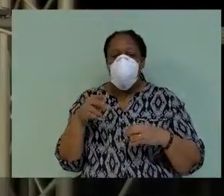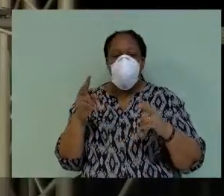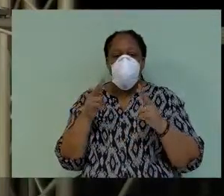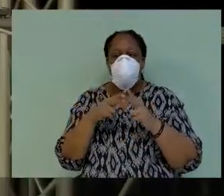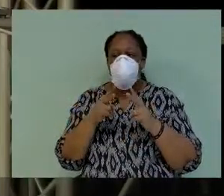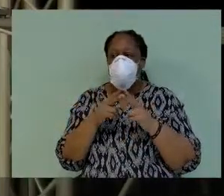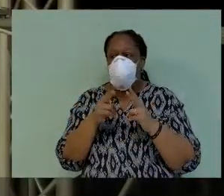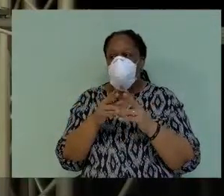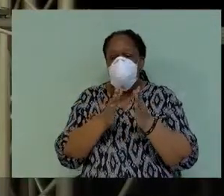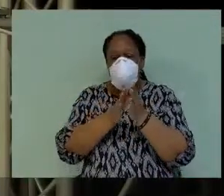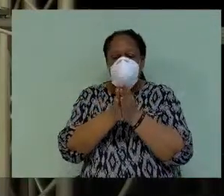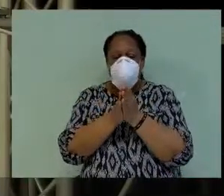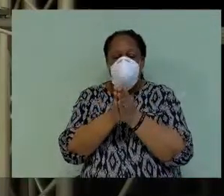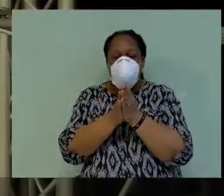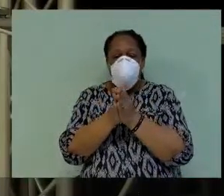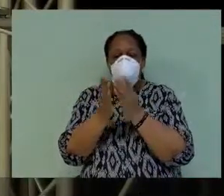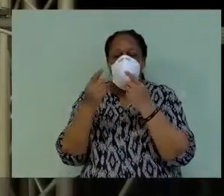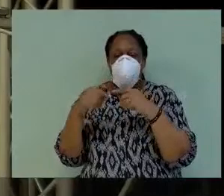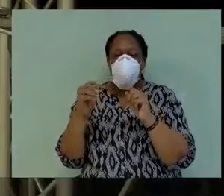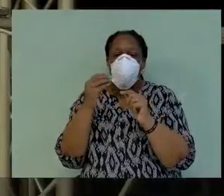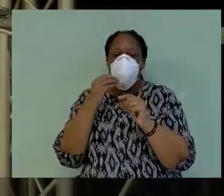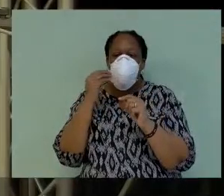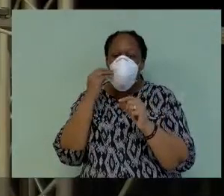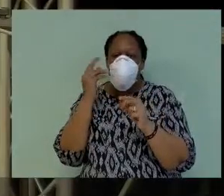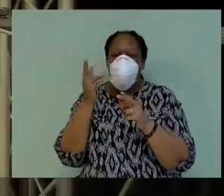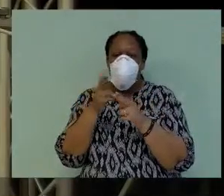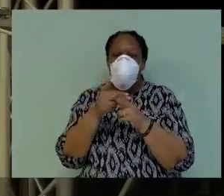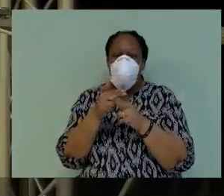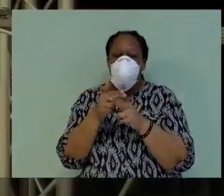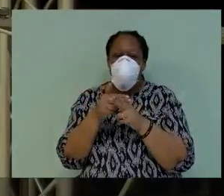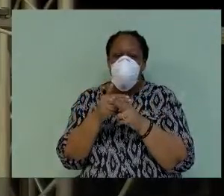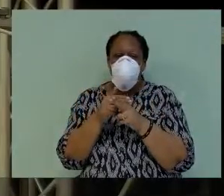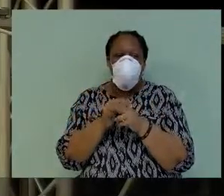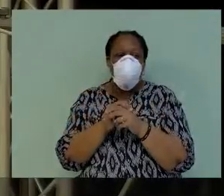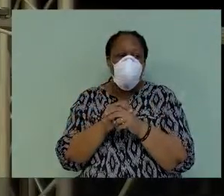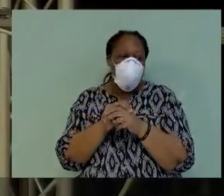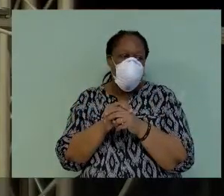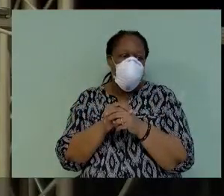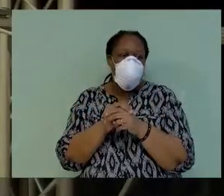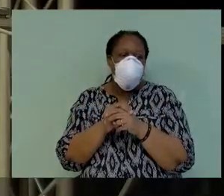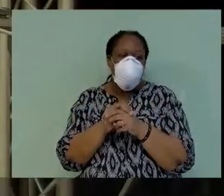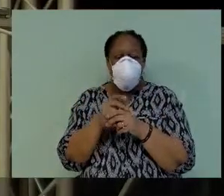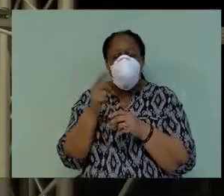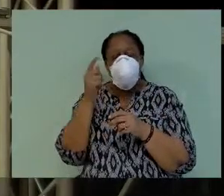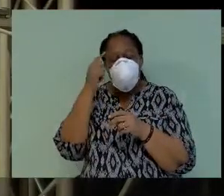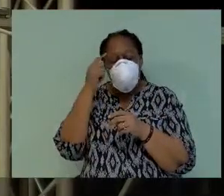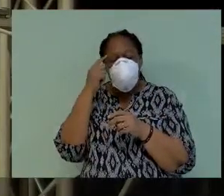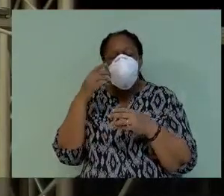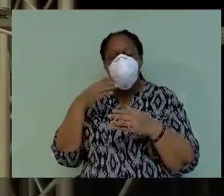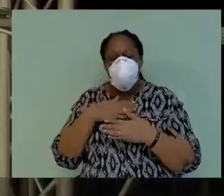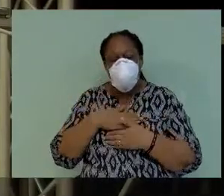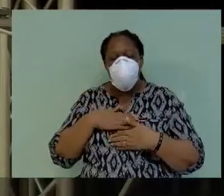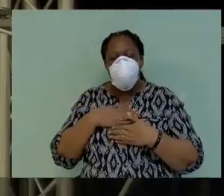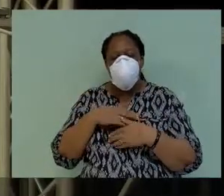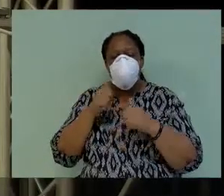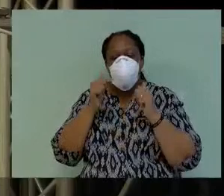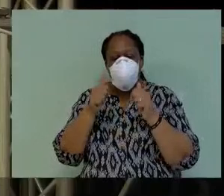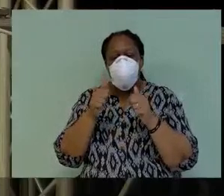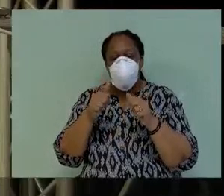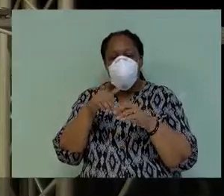home soon. However, I think they have enjoyed themselves in quarantine.